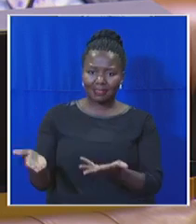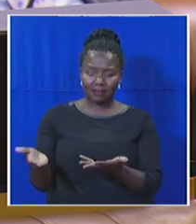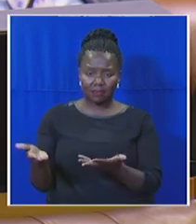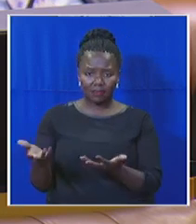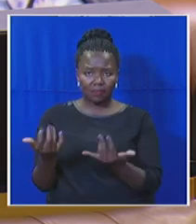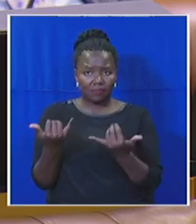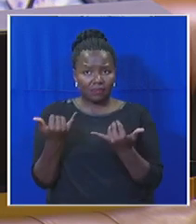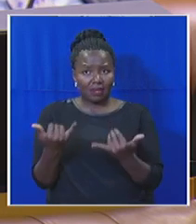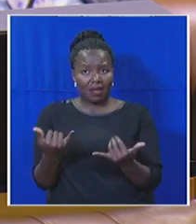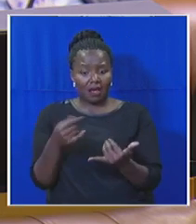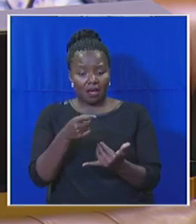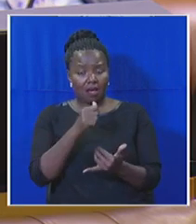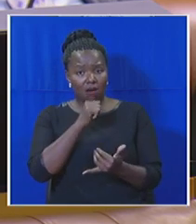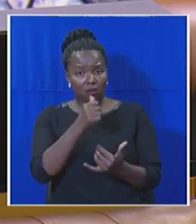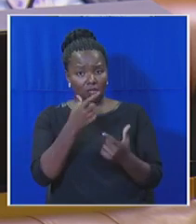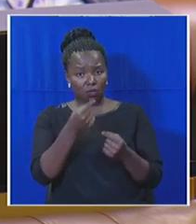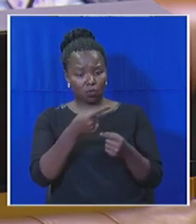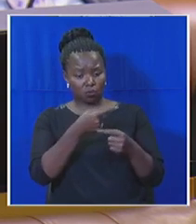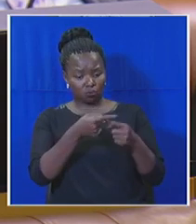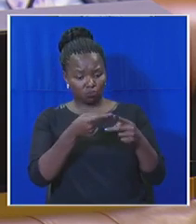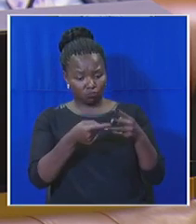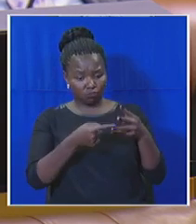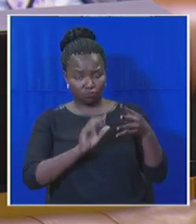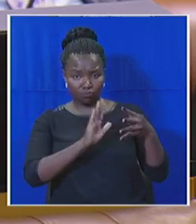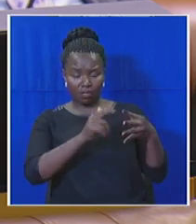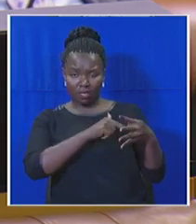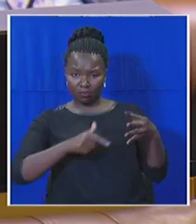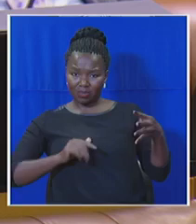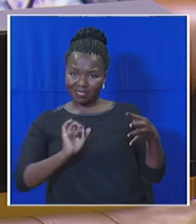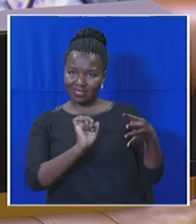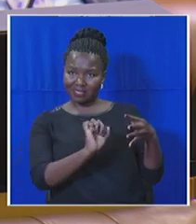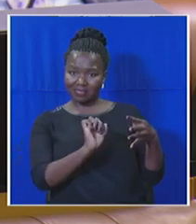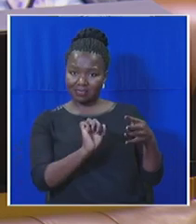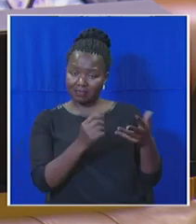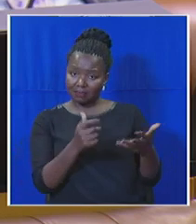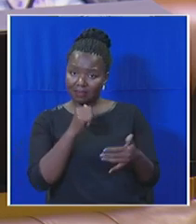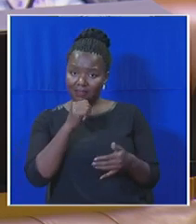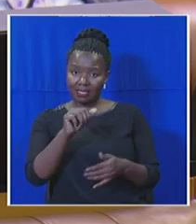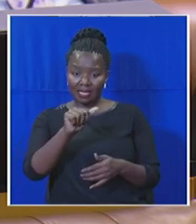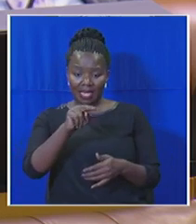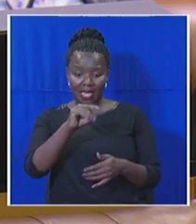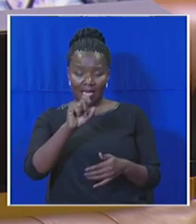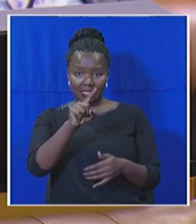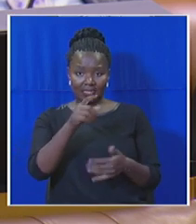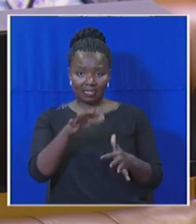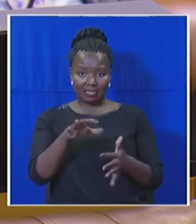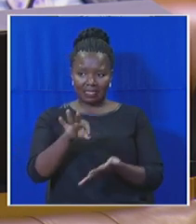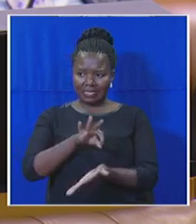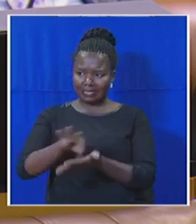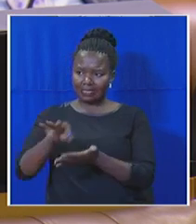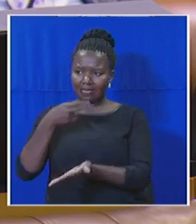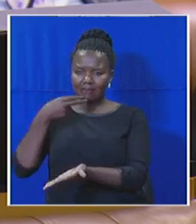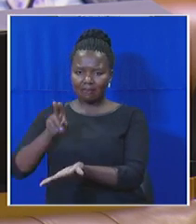not counterproductive and contradiction, Mr. President, for the ANC to sign an agreement with Hamas that